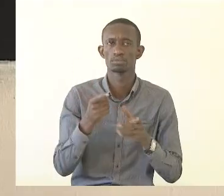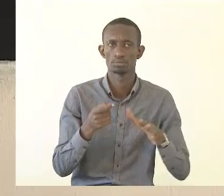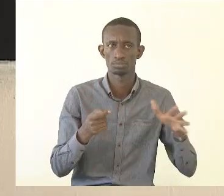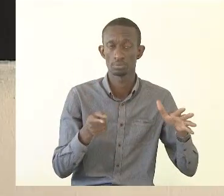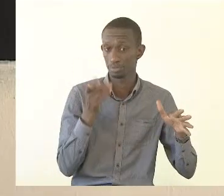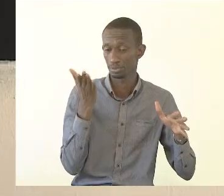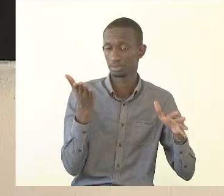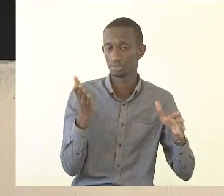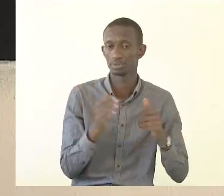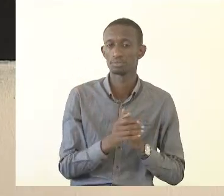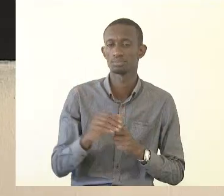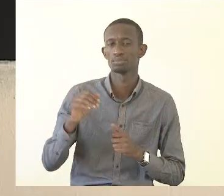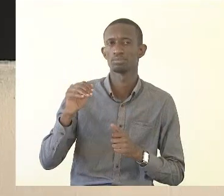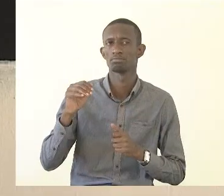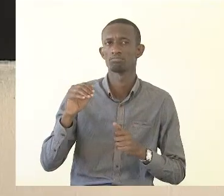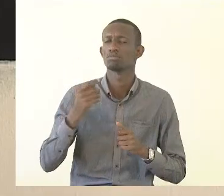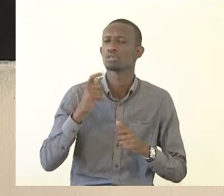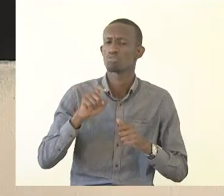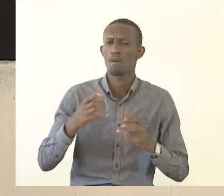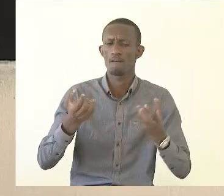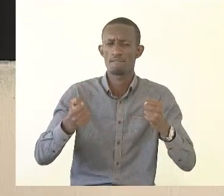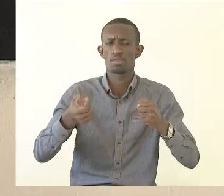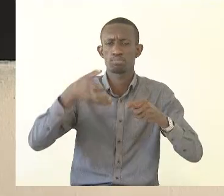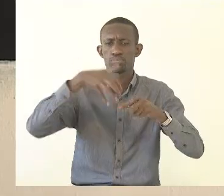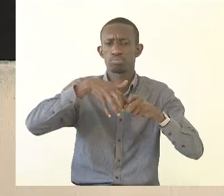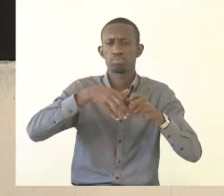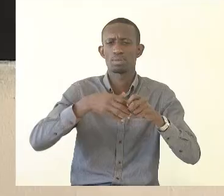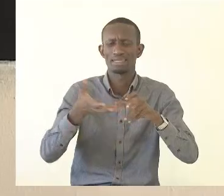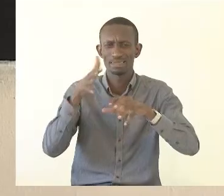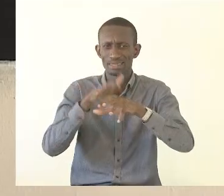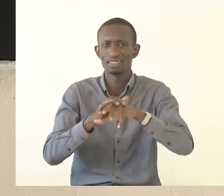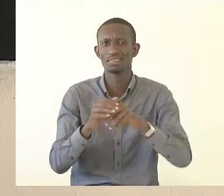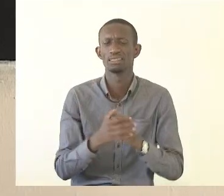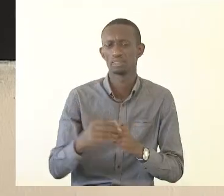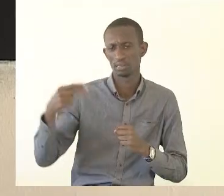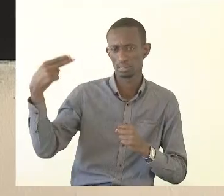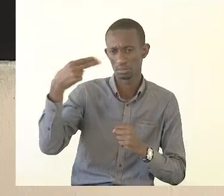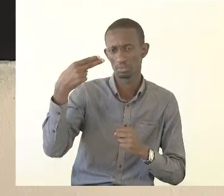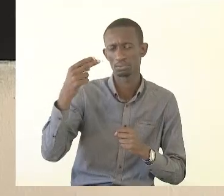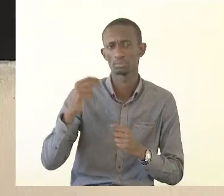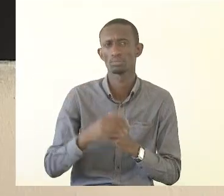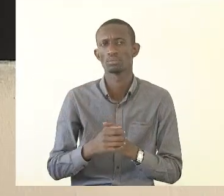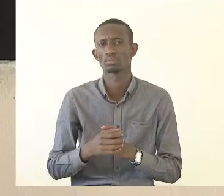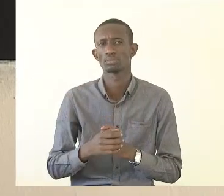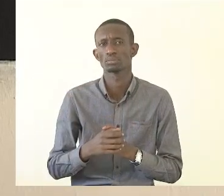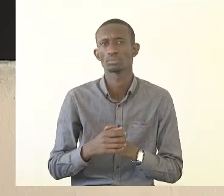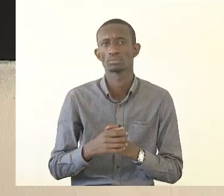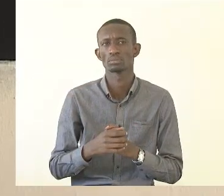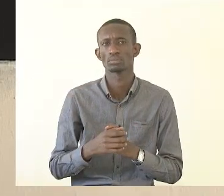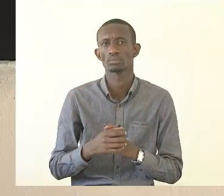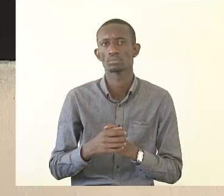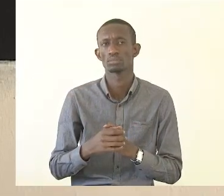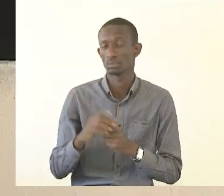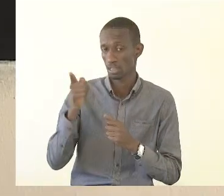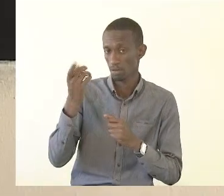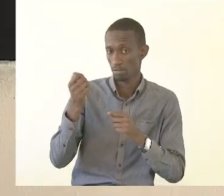the hydrogen that is attached on this carbon atom. So you have a hydrogen here, and then you have, this is a